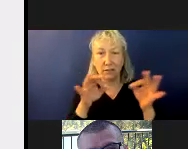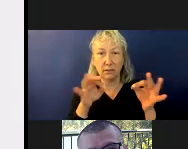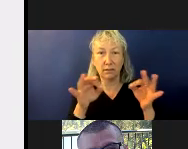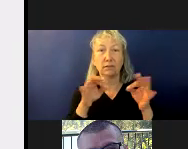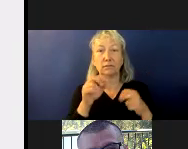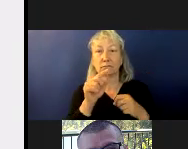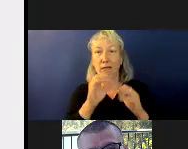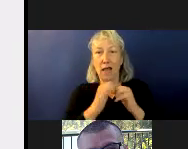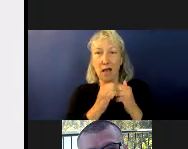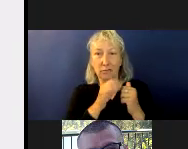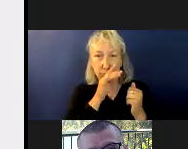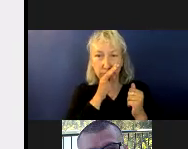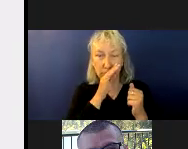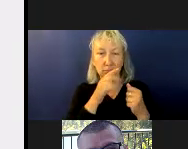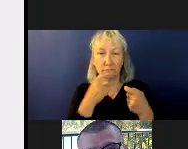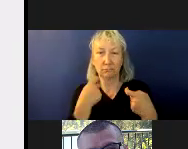Rose, go ahead and play that.